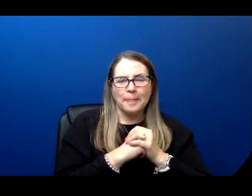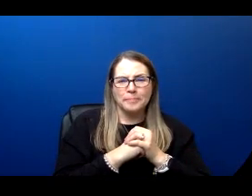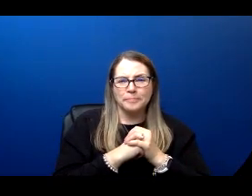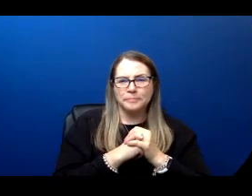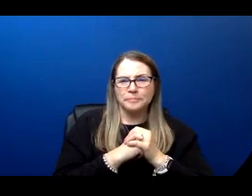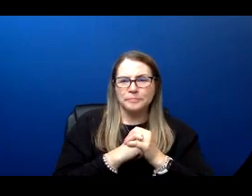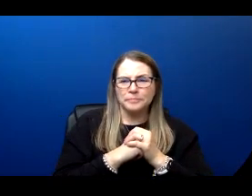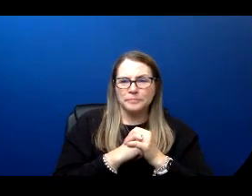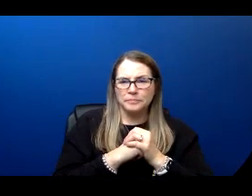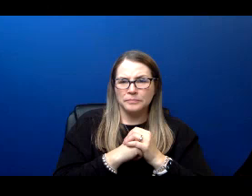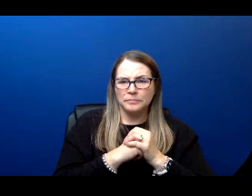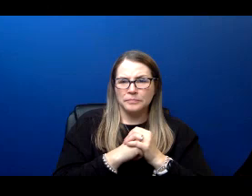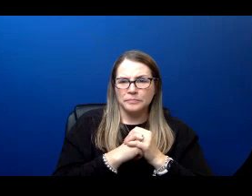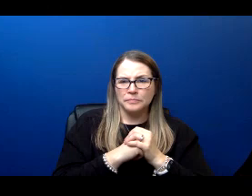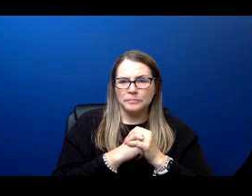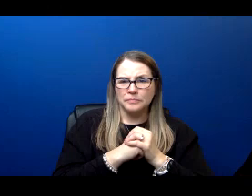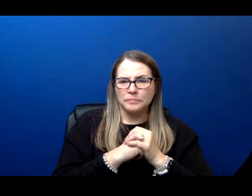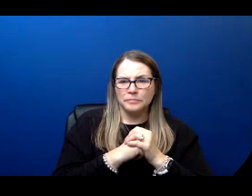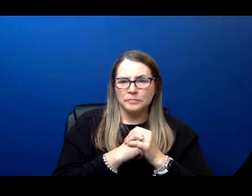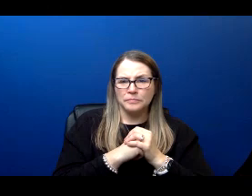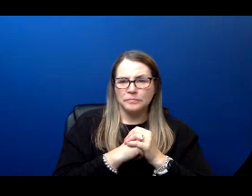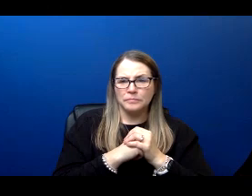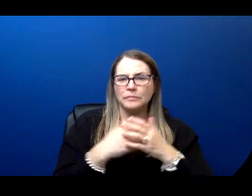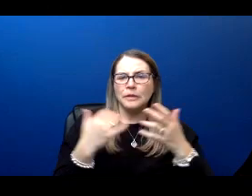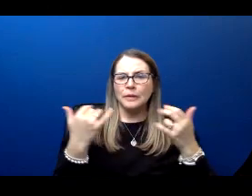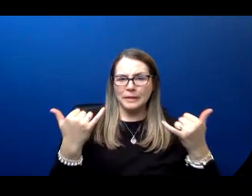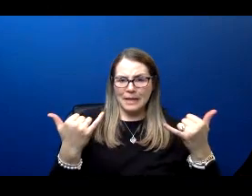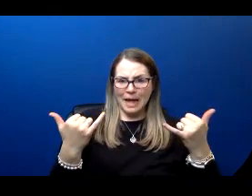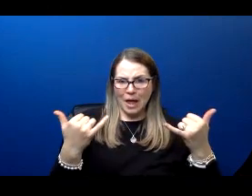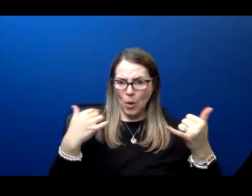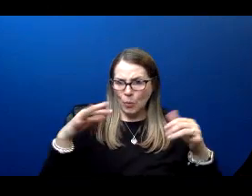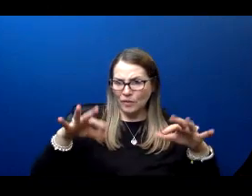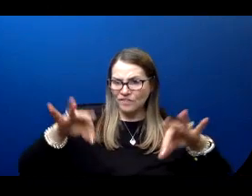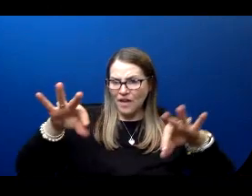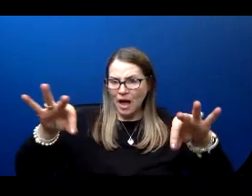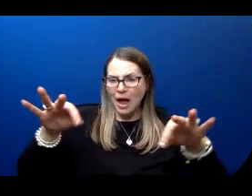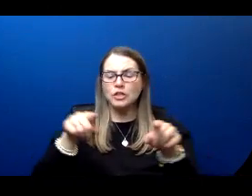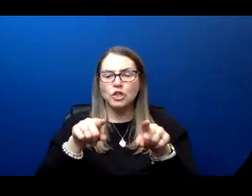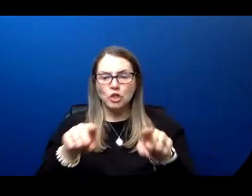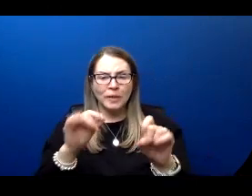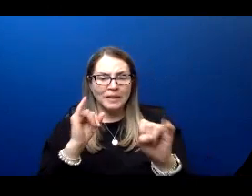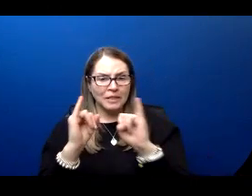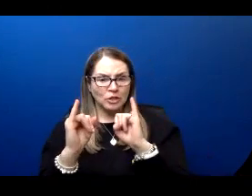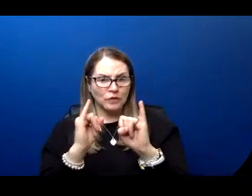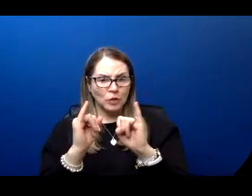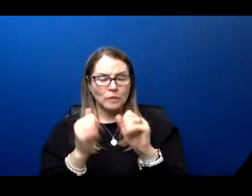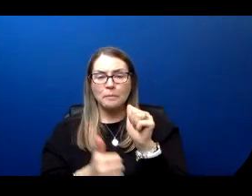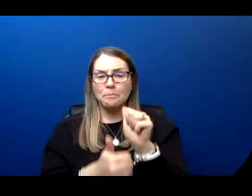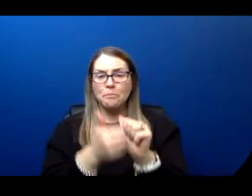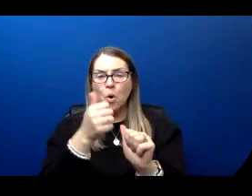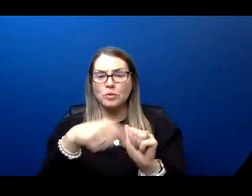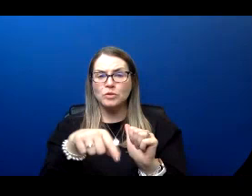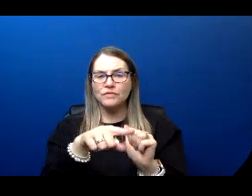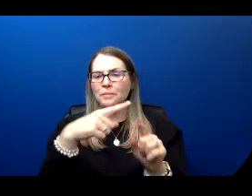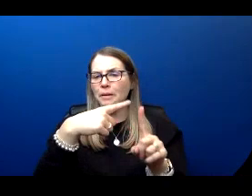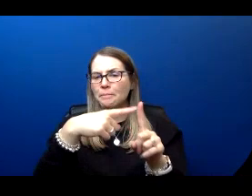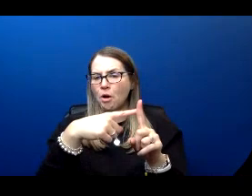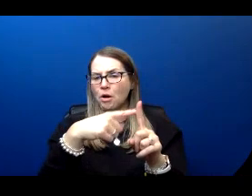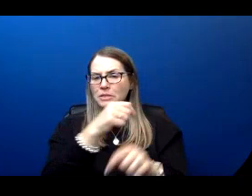Okay, so now let's talk about what I found through the interviews. So from the interviews, most participants expressed positive attitudes